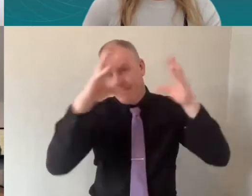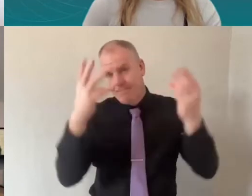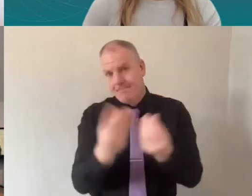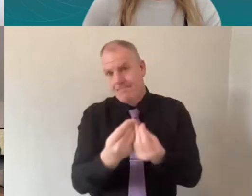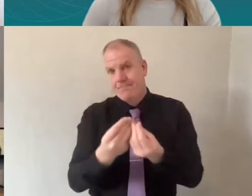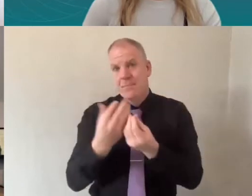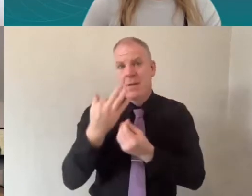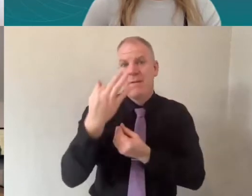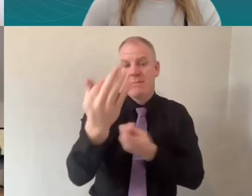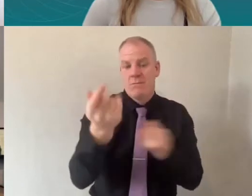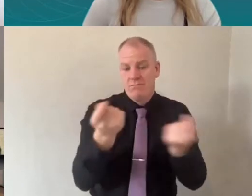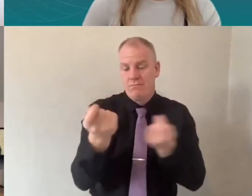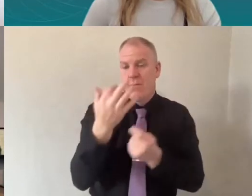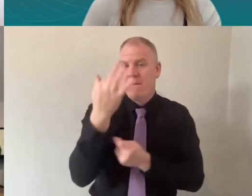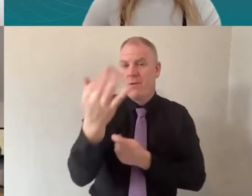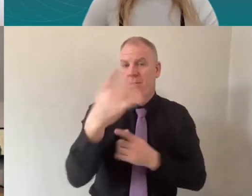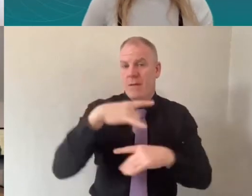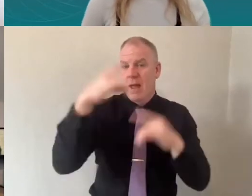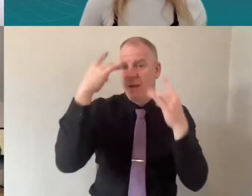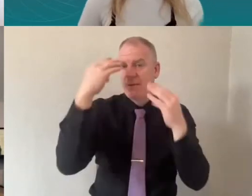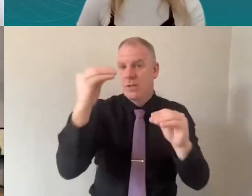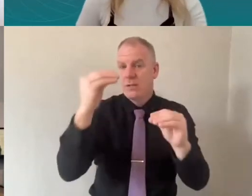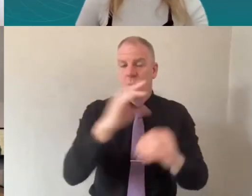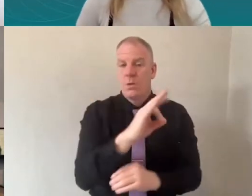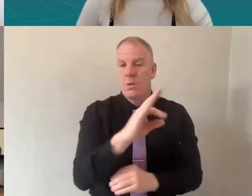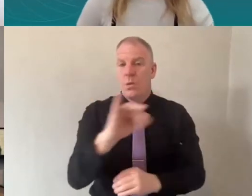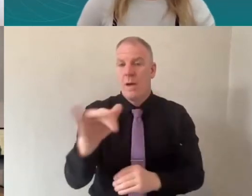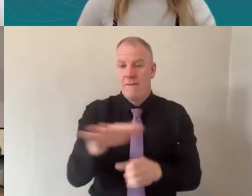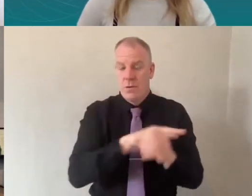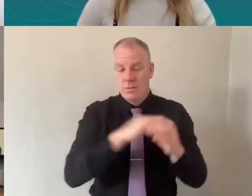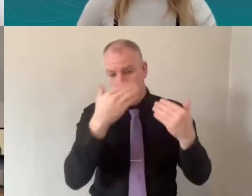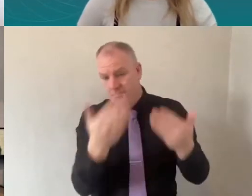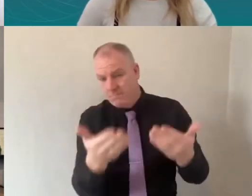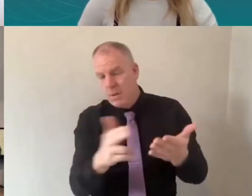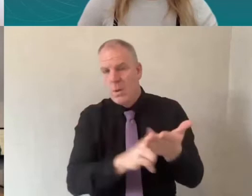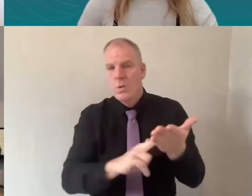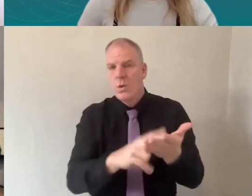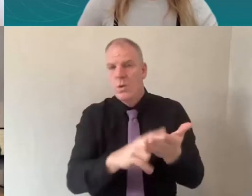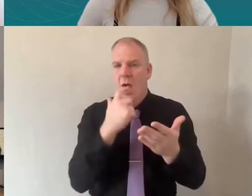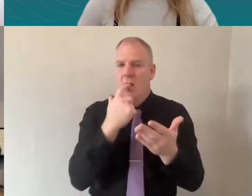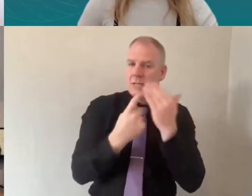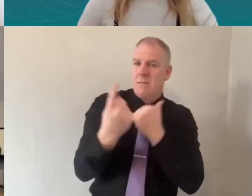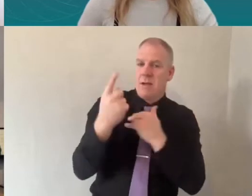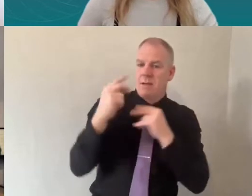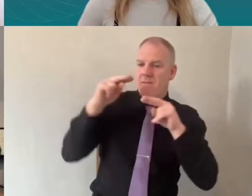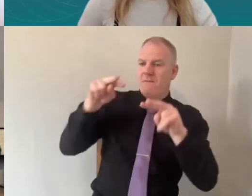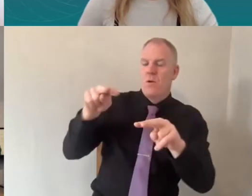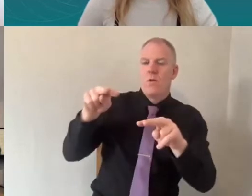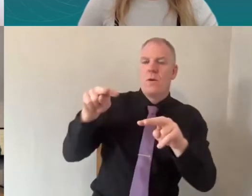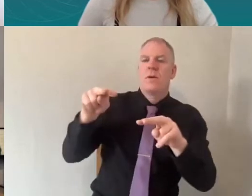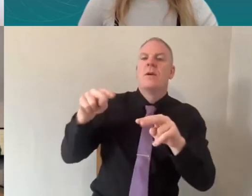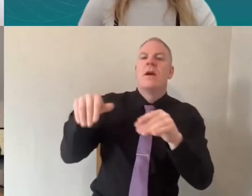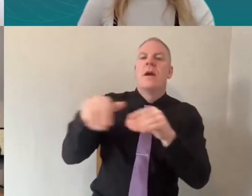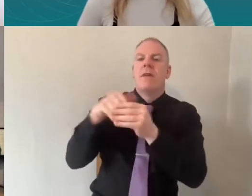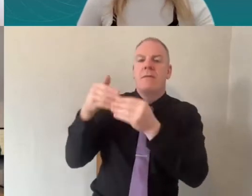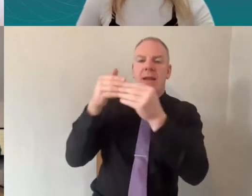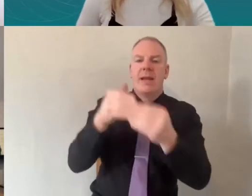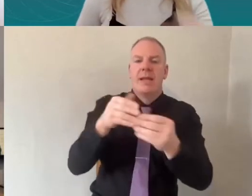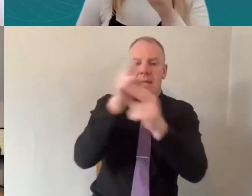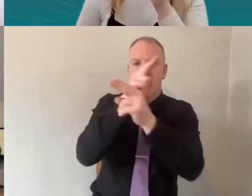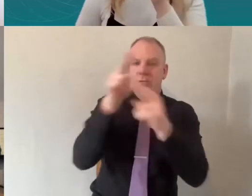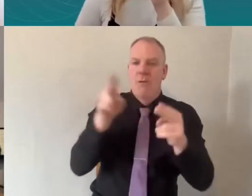and higher education sectors, QQI will fully leverage its unique position within leading international peer